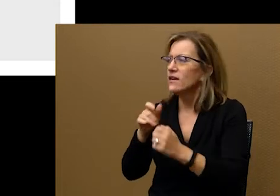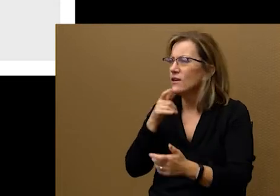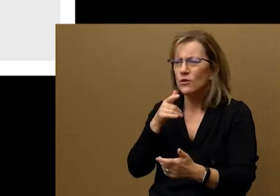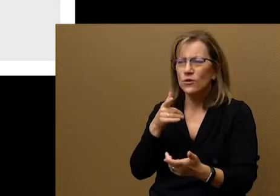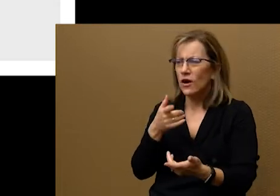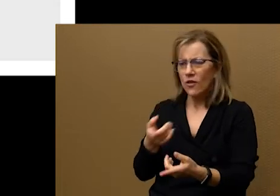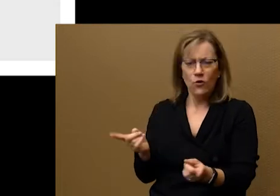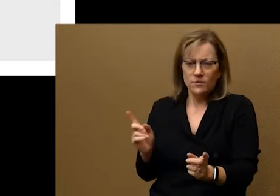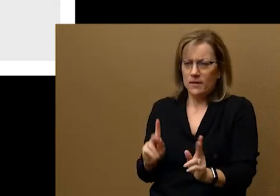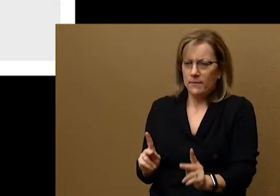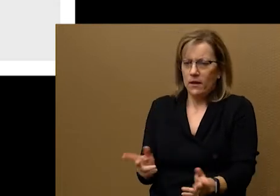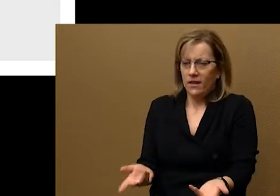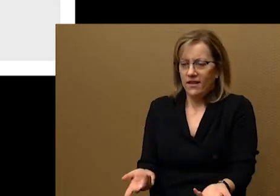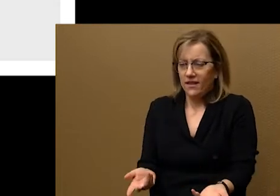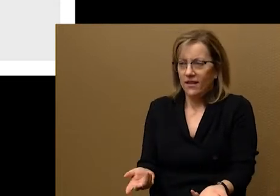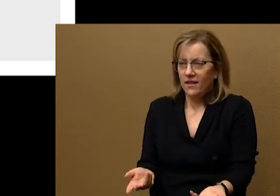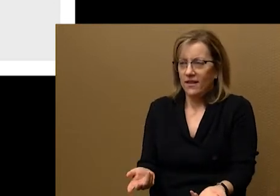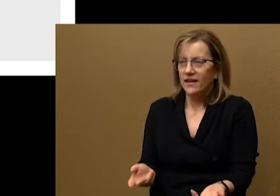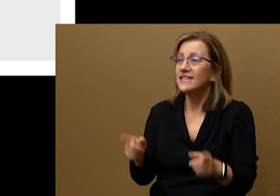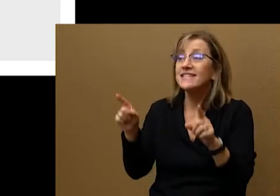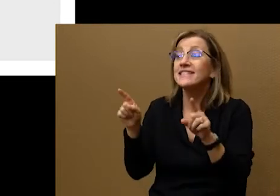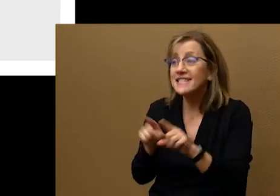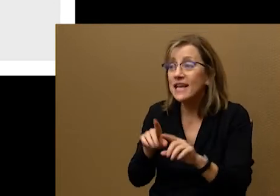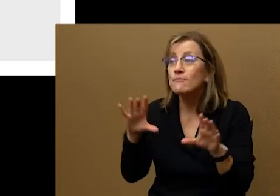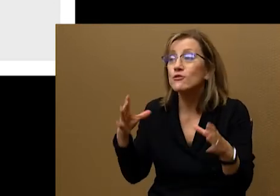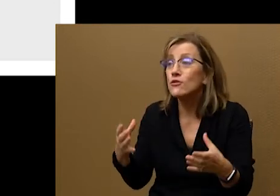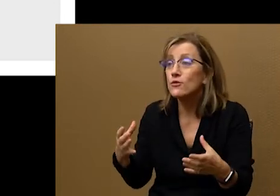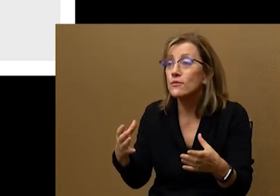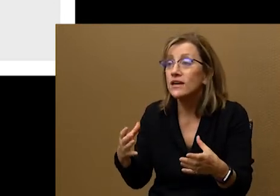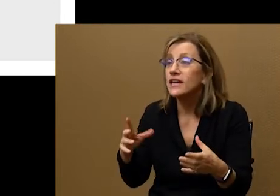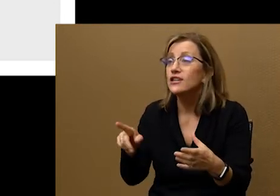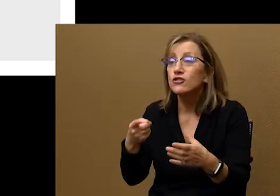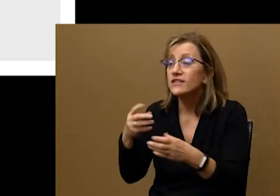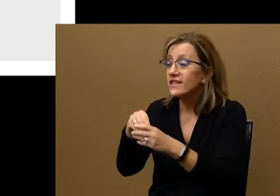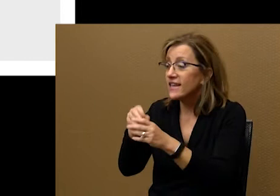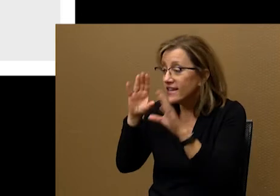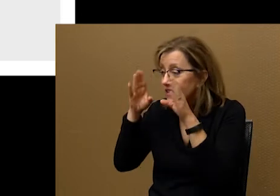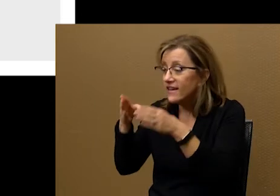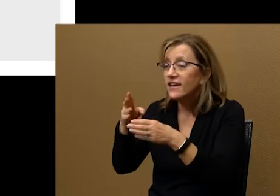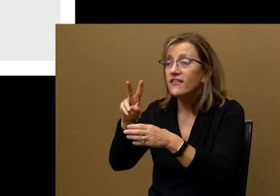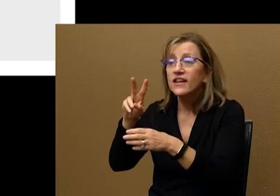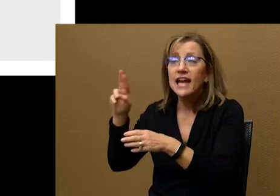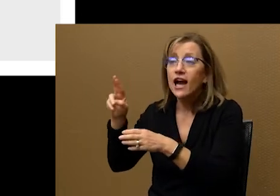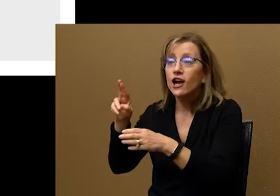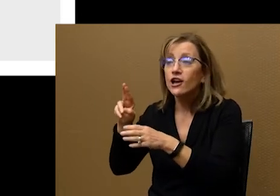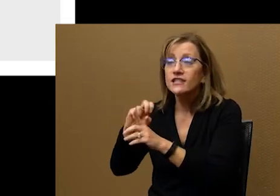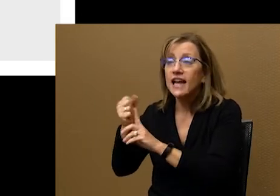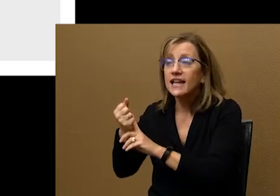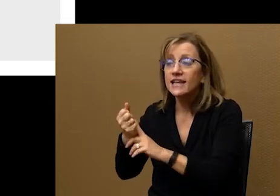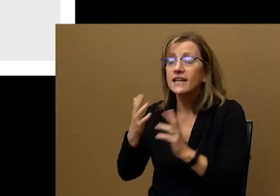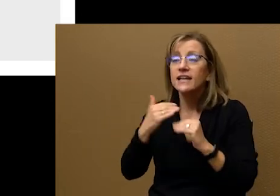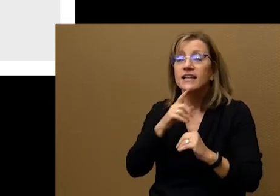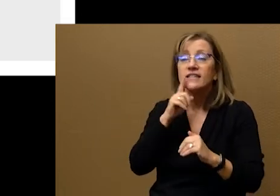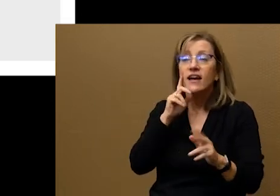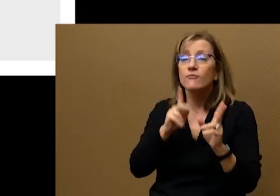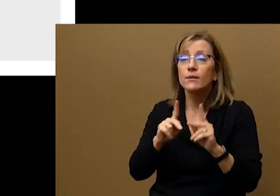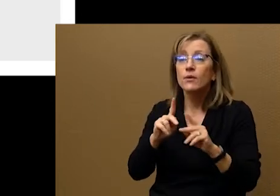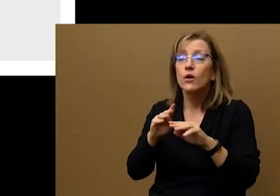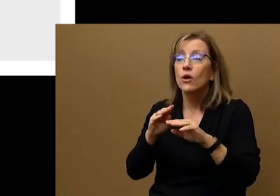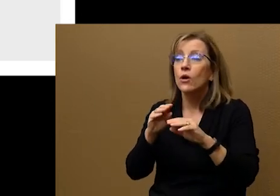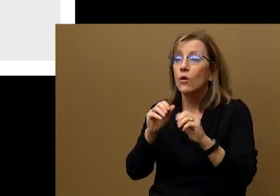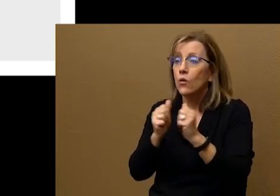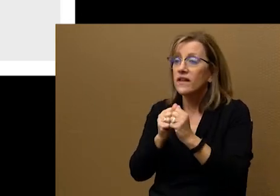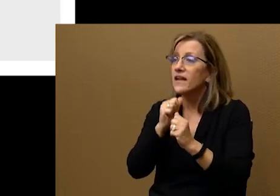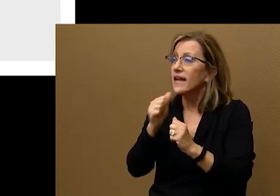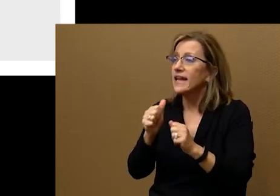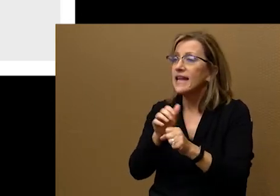traditionally underserved deaf. Who are they? Actually, it's the same group, just in a VR setting. Deaf people with